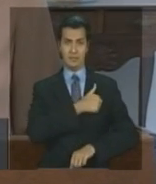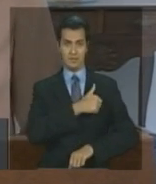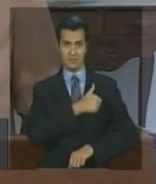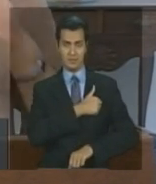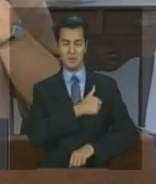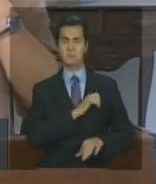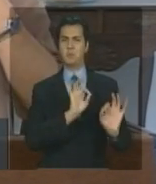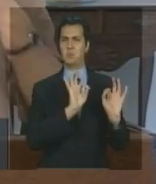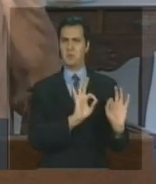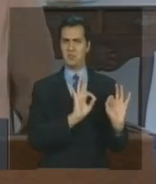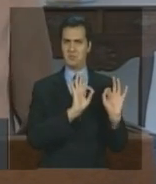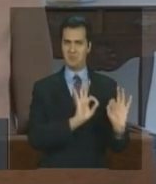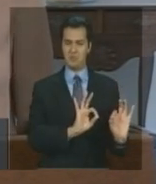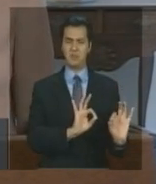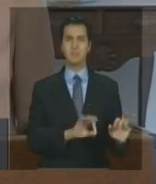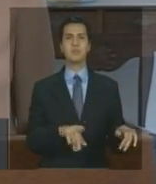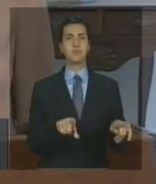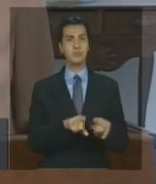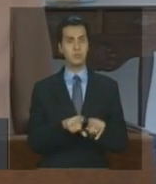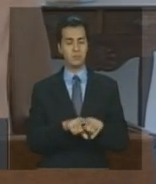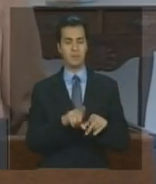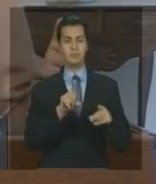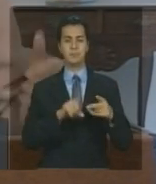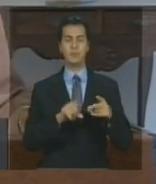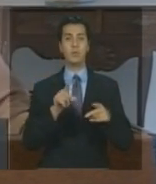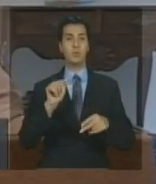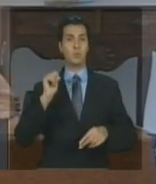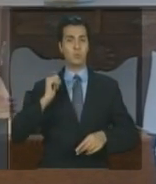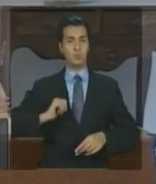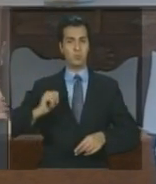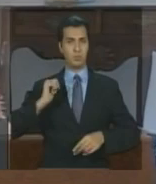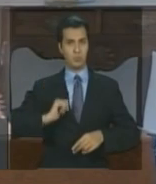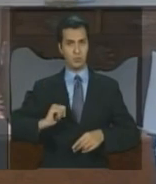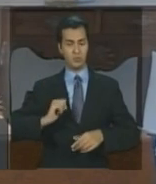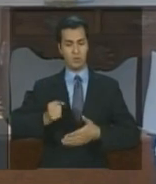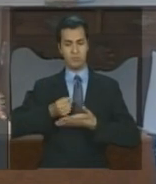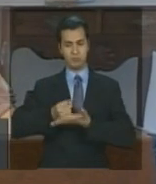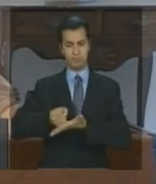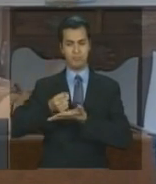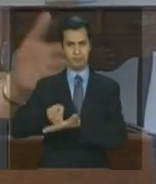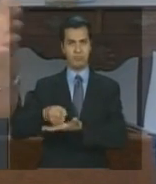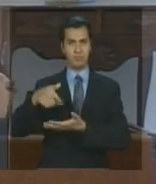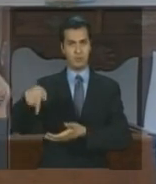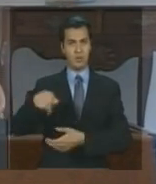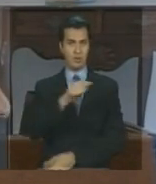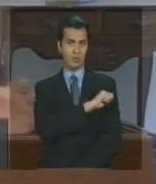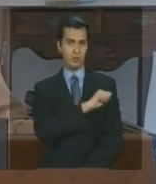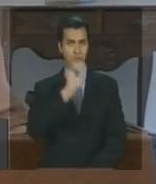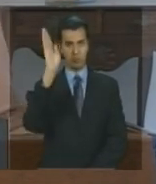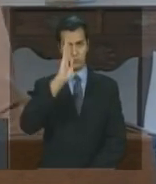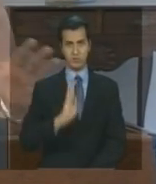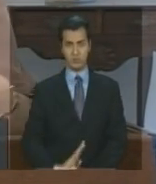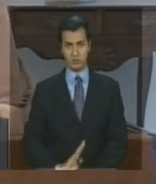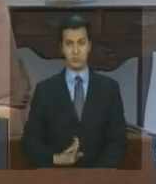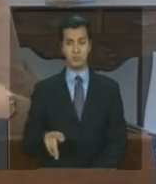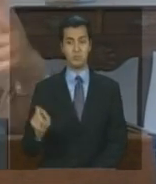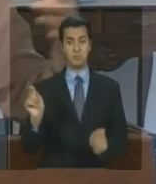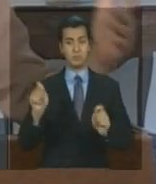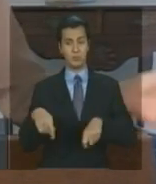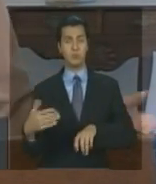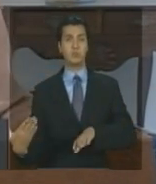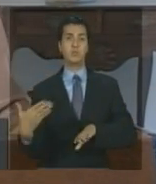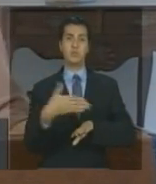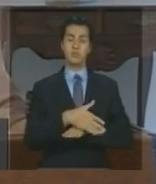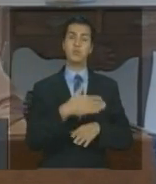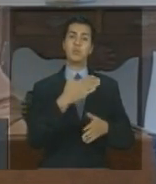relações que estas bolsas permitem para os estudantes brasileiros com o estudo acadêmico